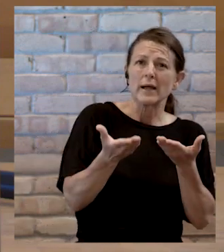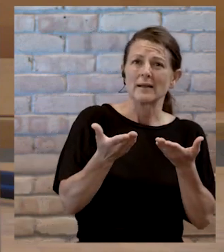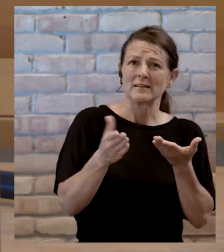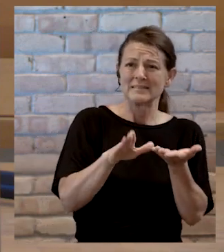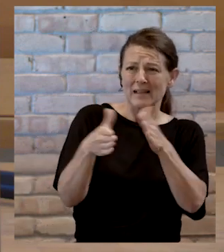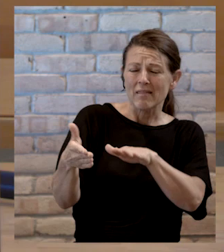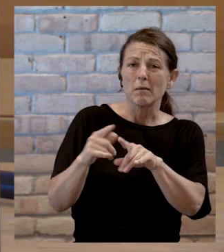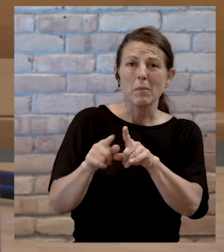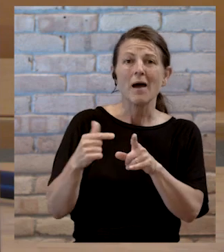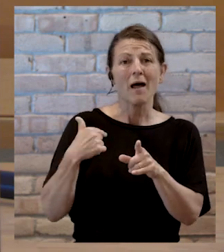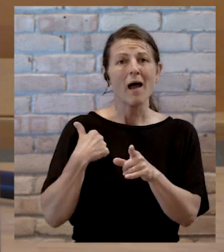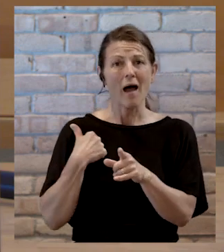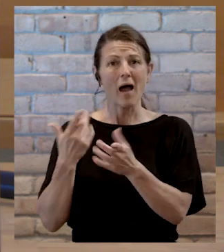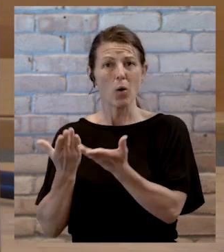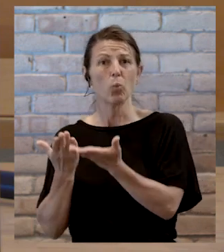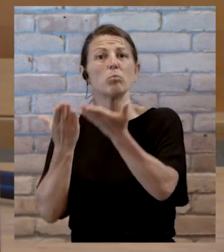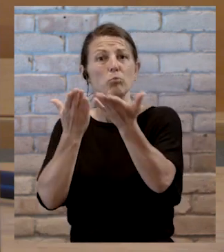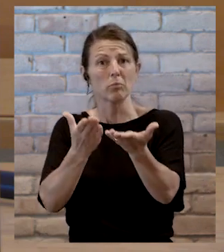life.